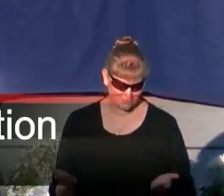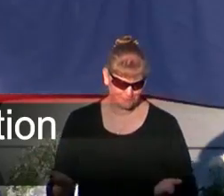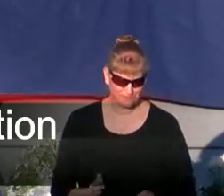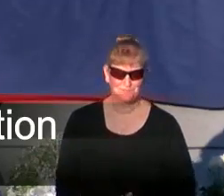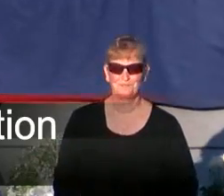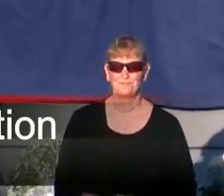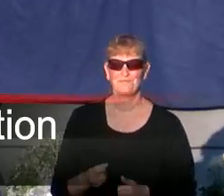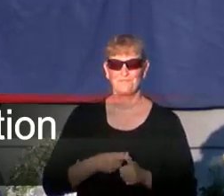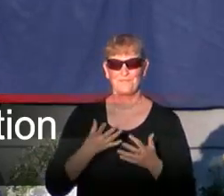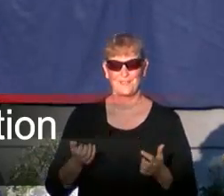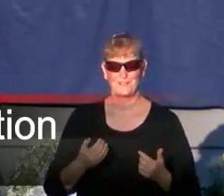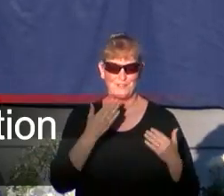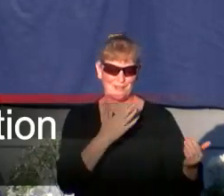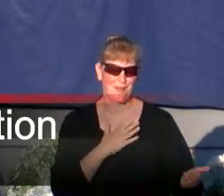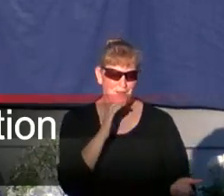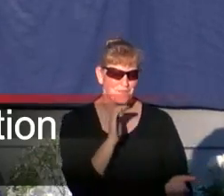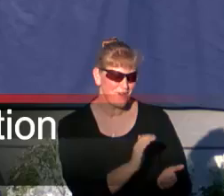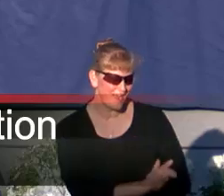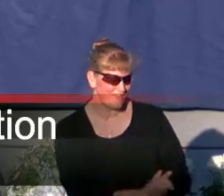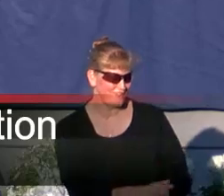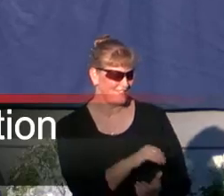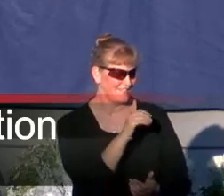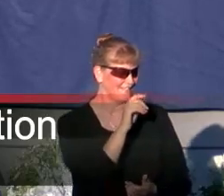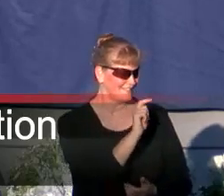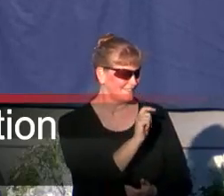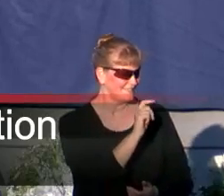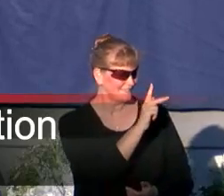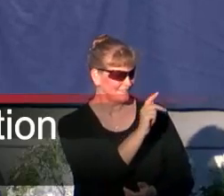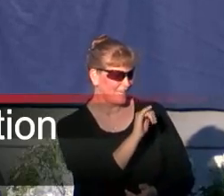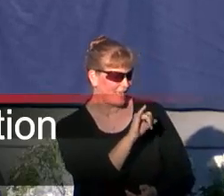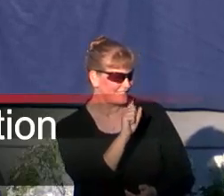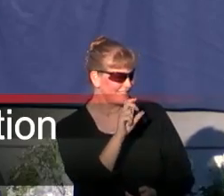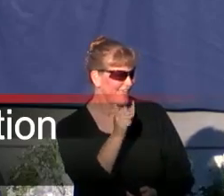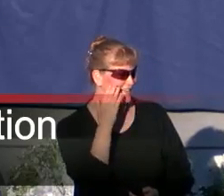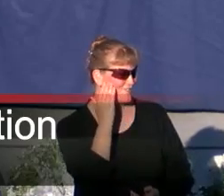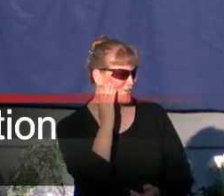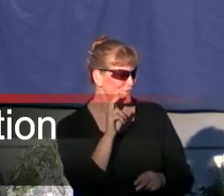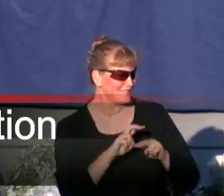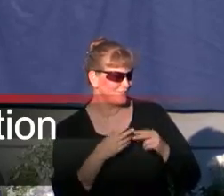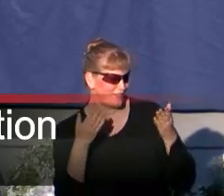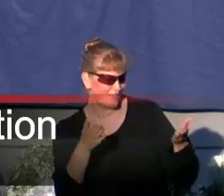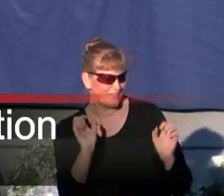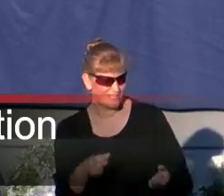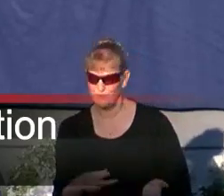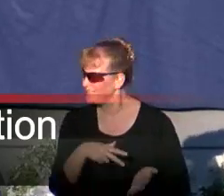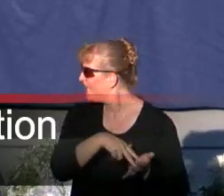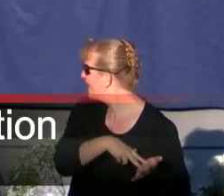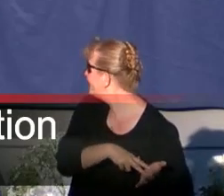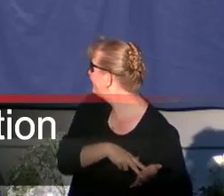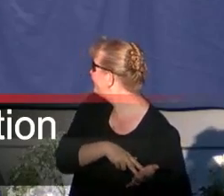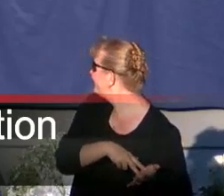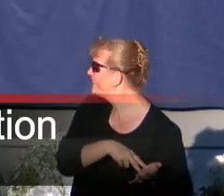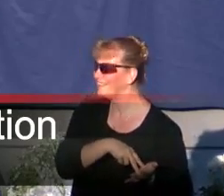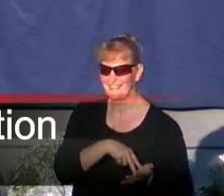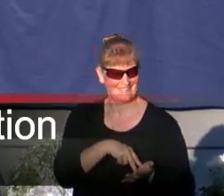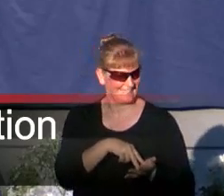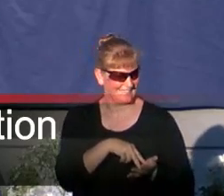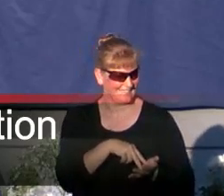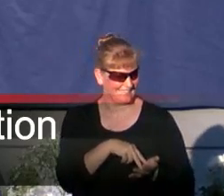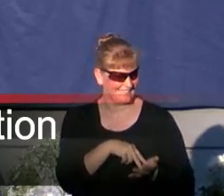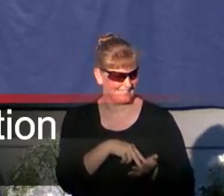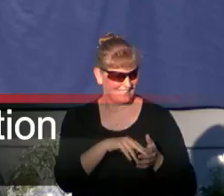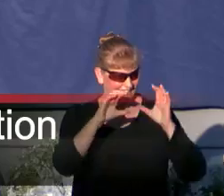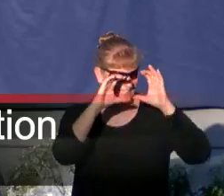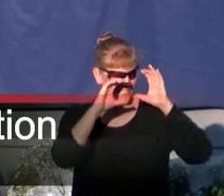First, I want to thank my wife, Kaisa. Kaisa, I know you're sitting right there. Can you please stand? Put the camera